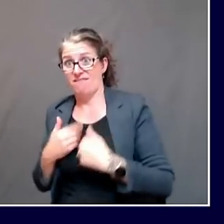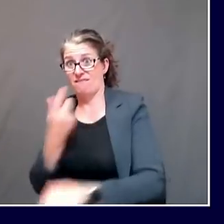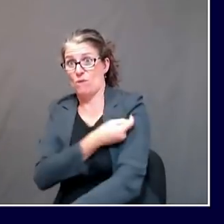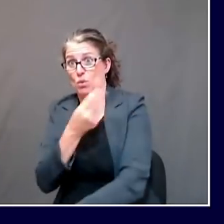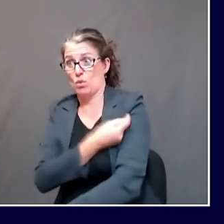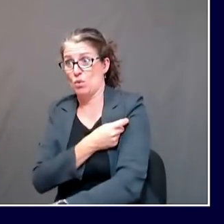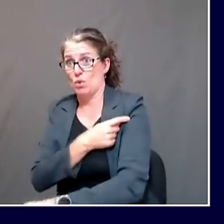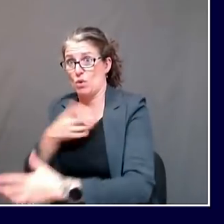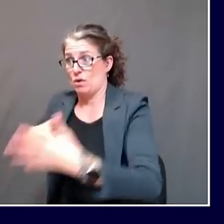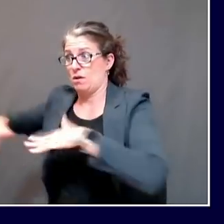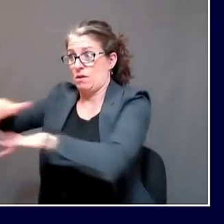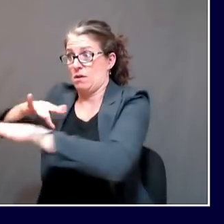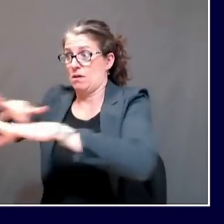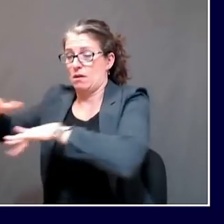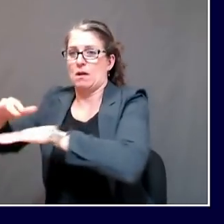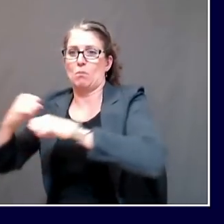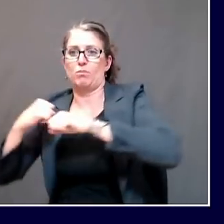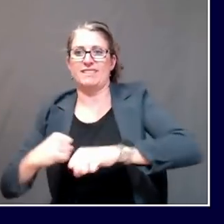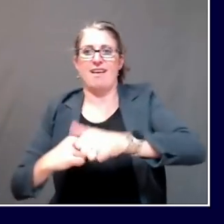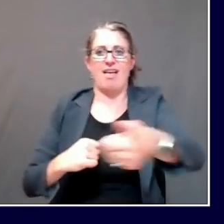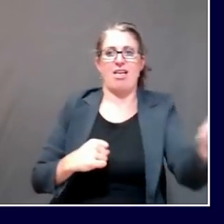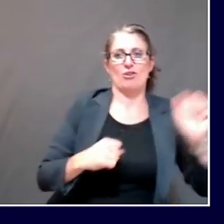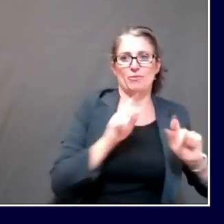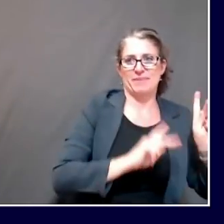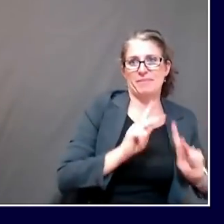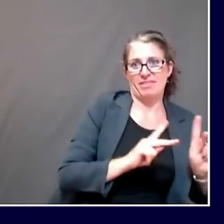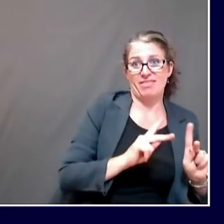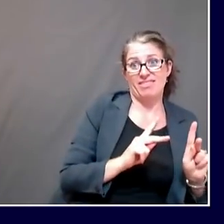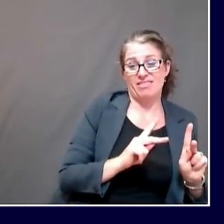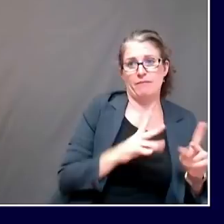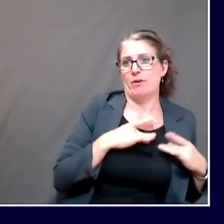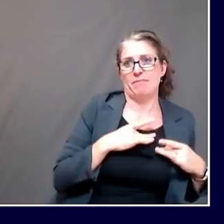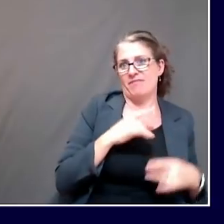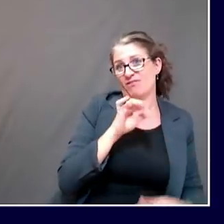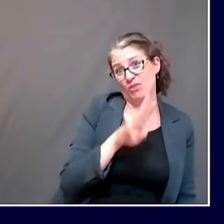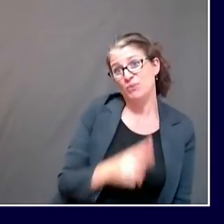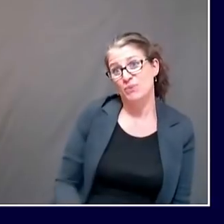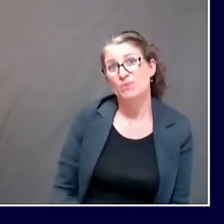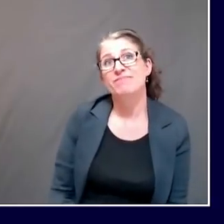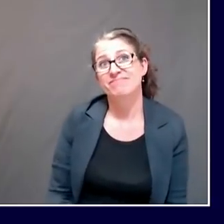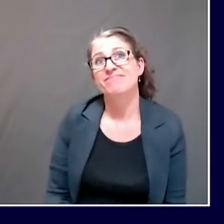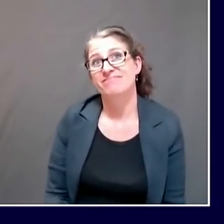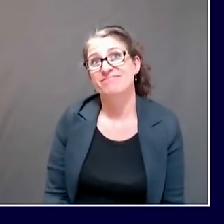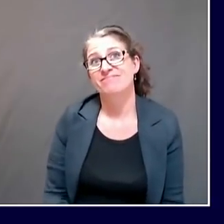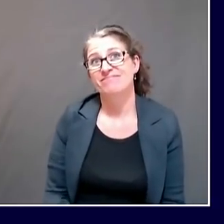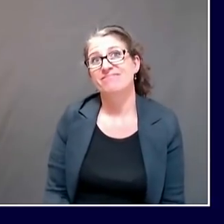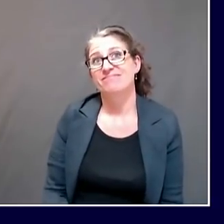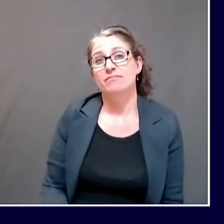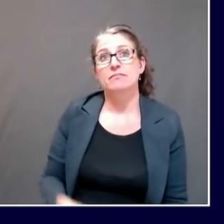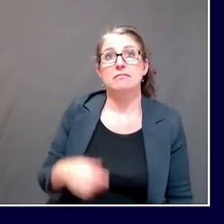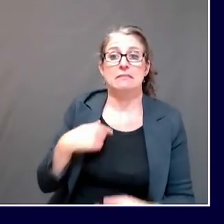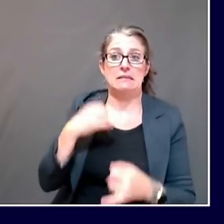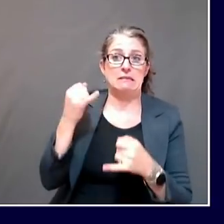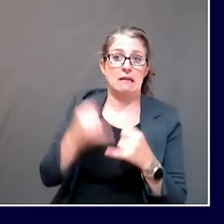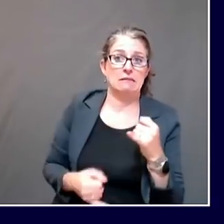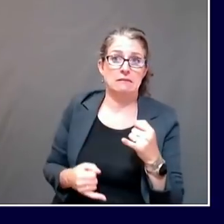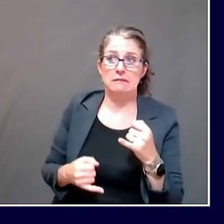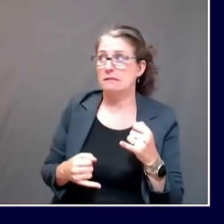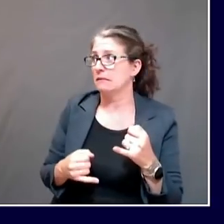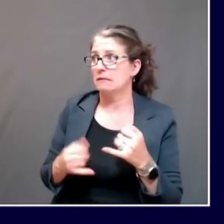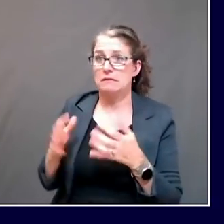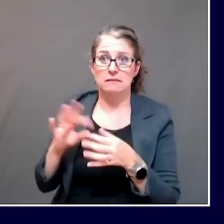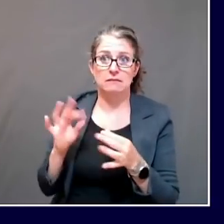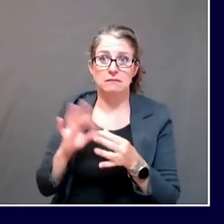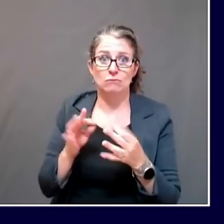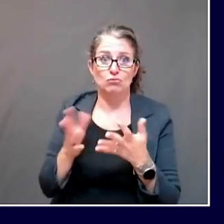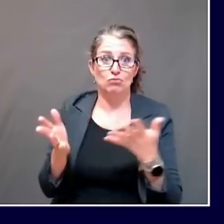Governor, that was the final question for the afternoon, so I will pass things back over to you. Well, thank you, Dr. Shah. Thank you, Commissioner Lambrew,